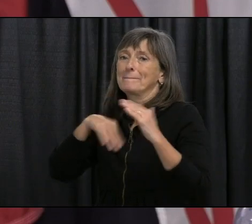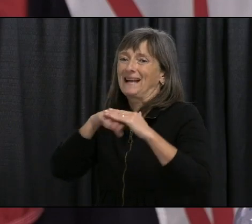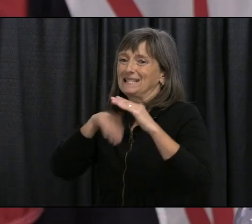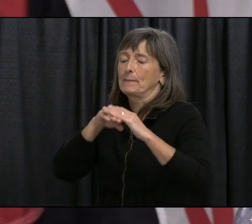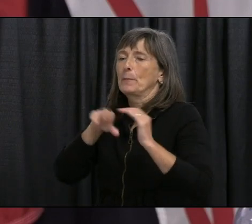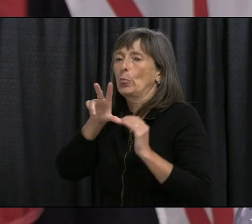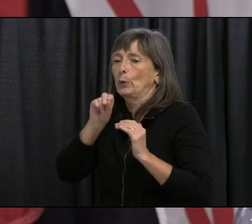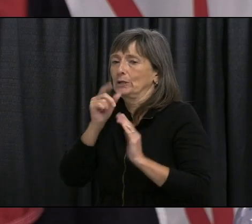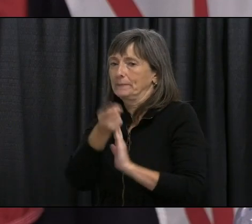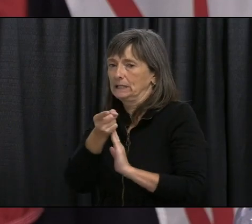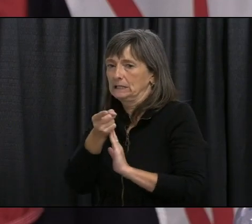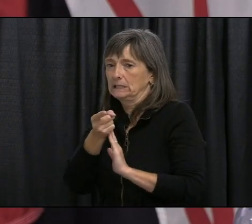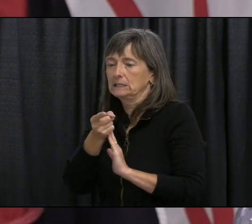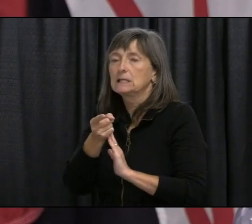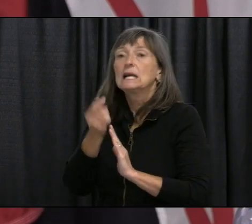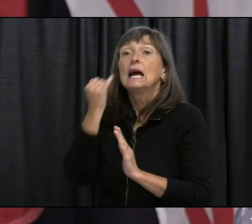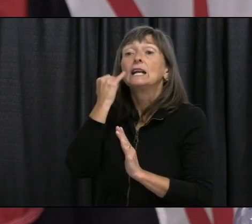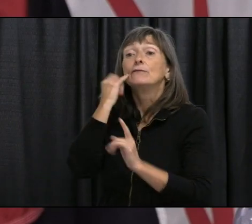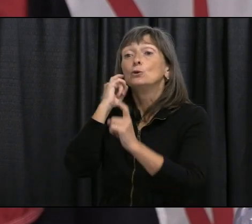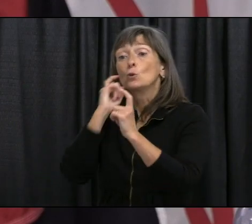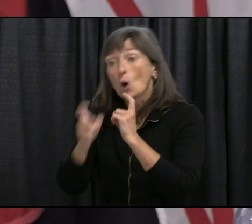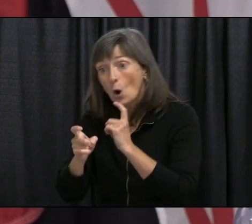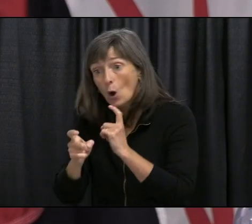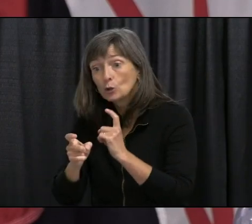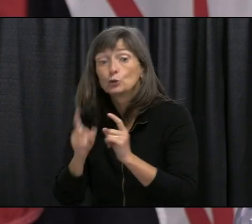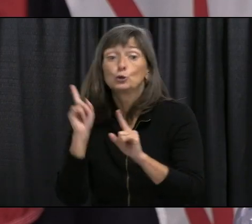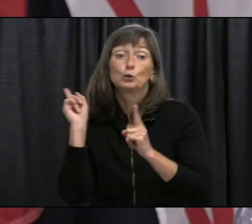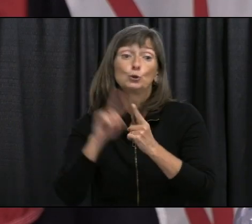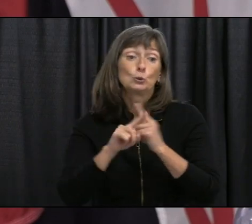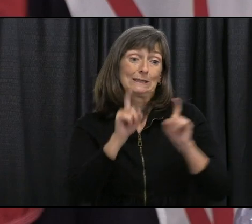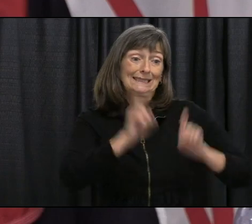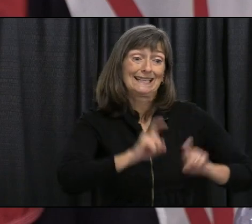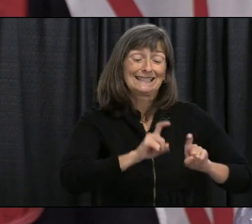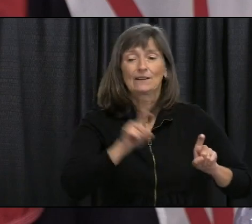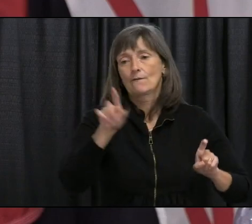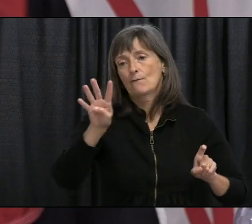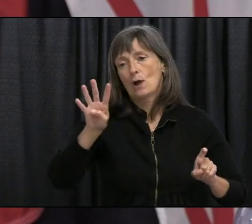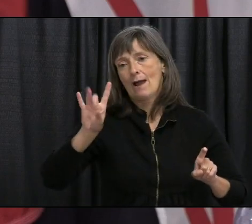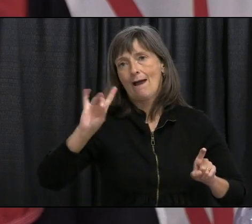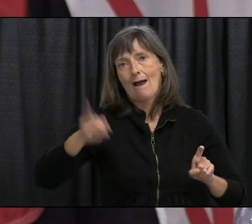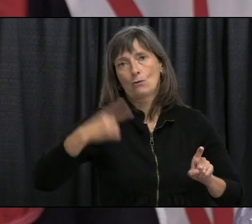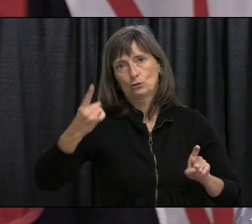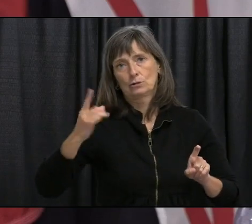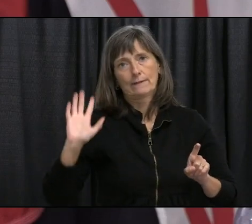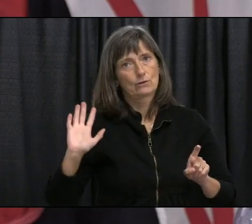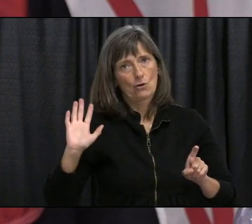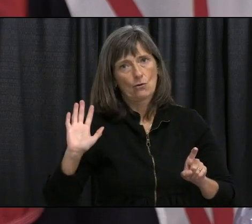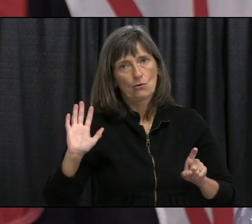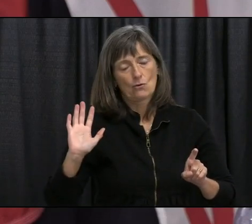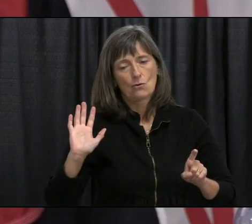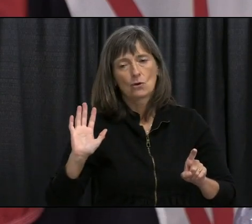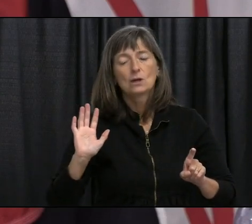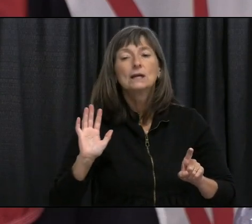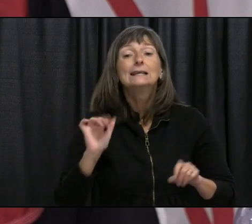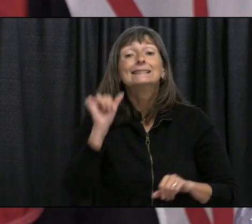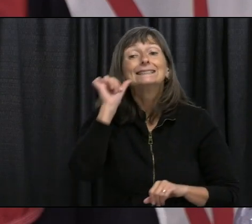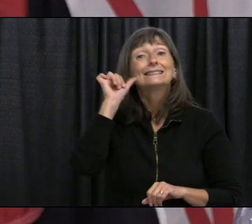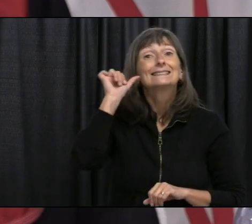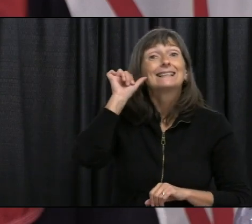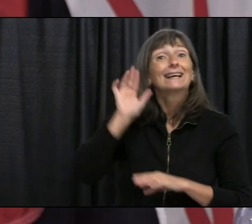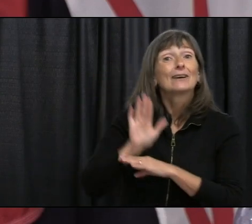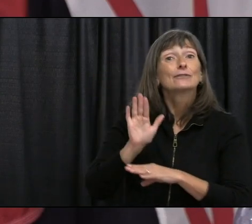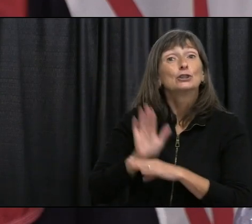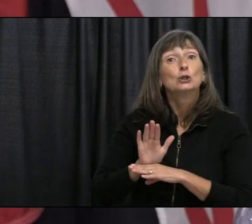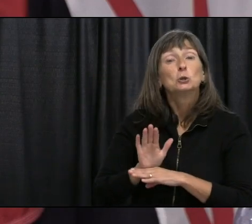hours from call to getting the test done. A snapshot yesterday afternoon, for example,